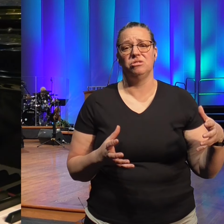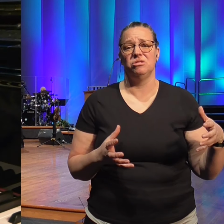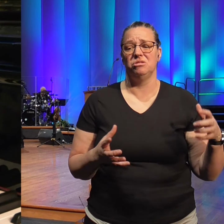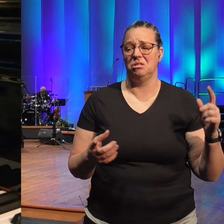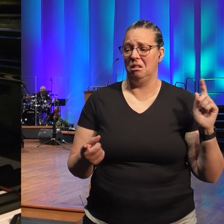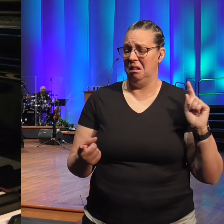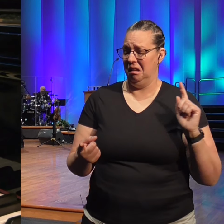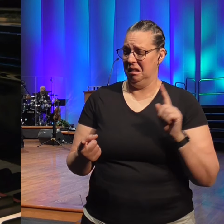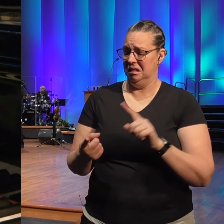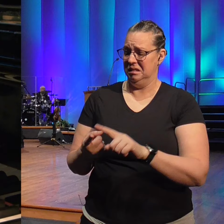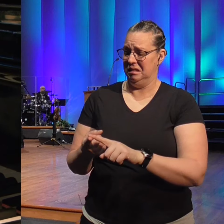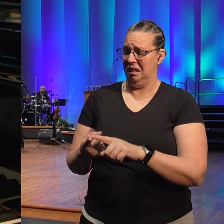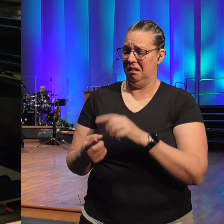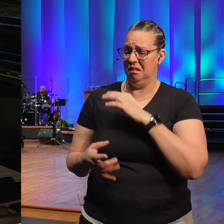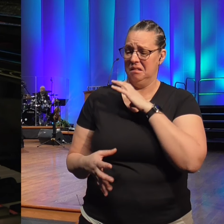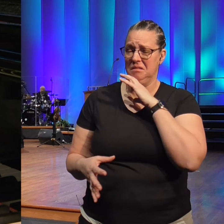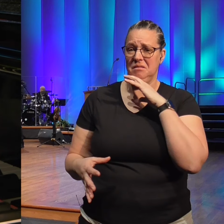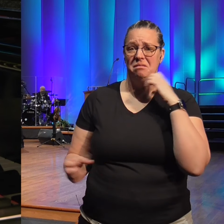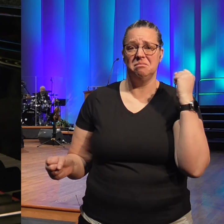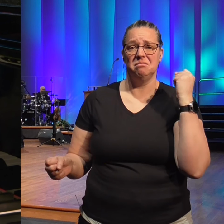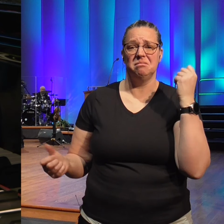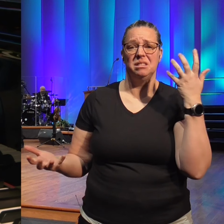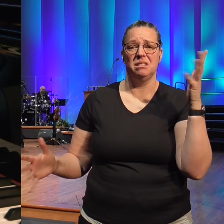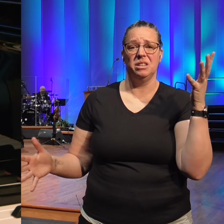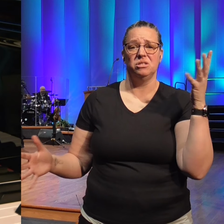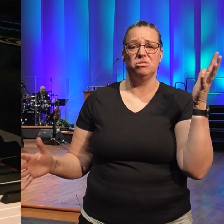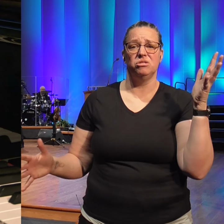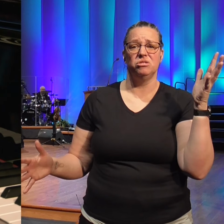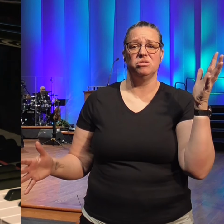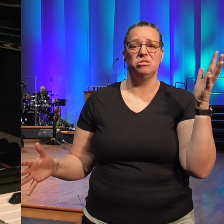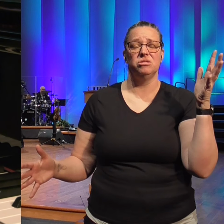until I've had enough.